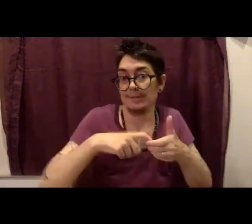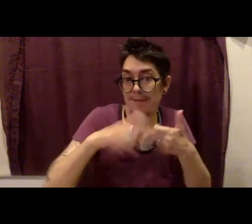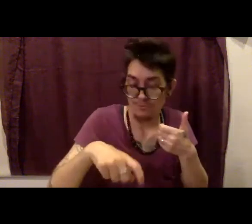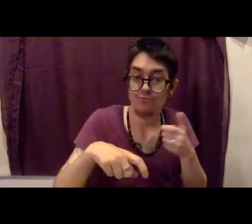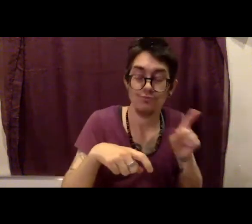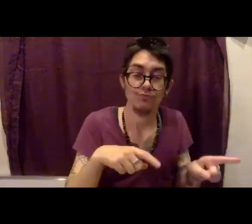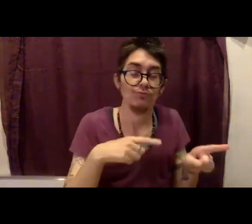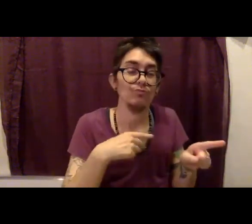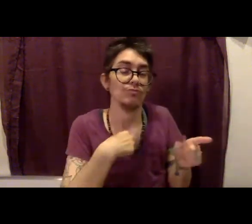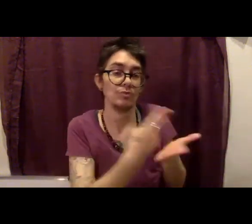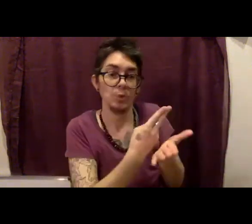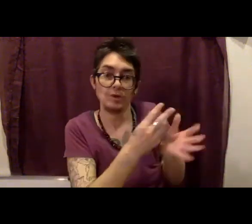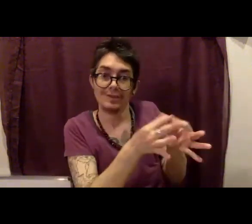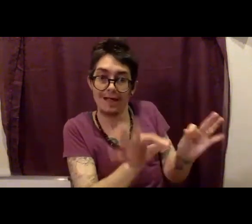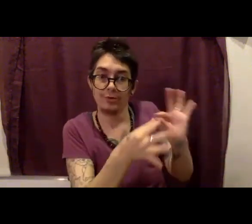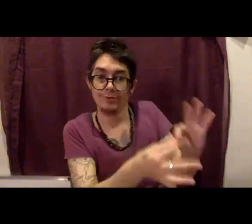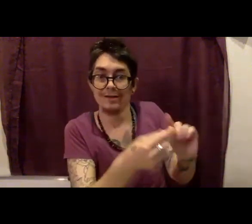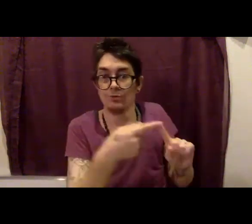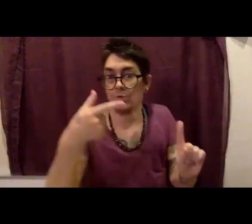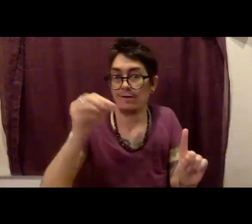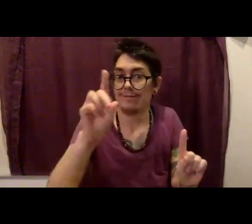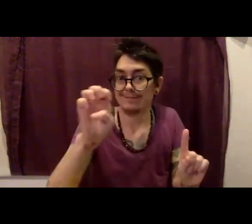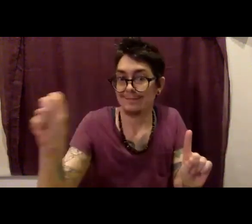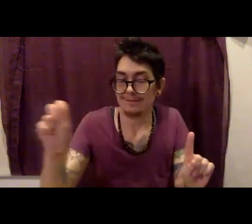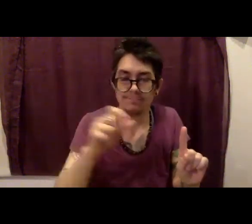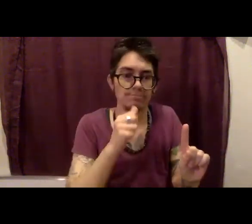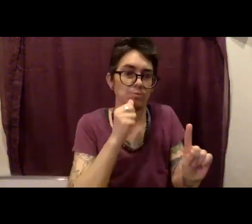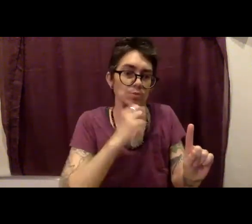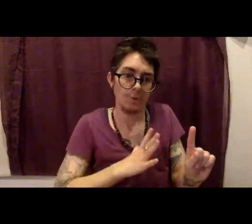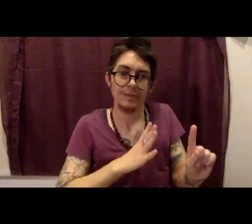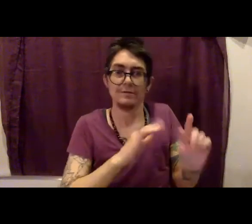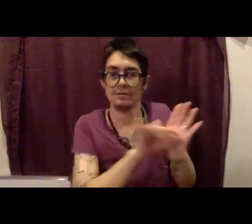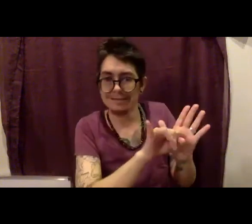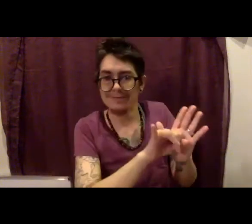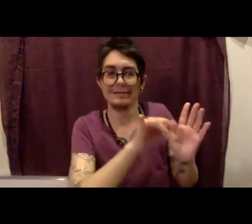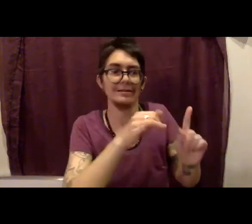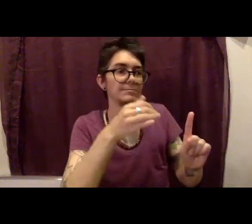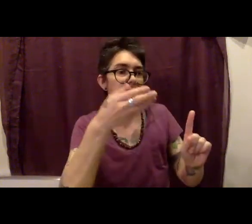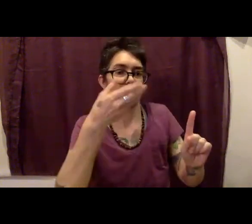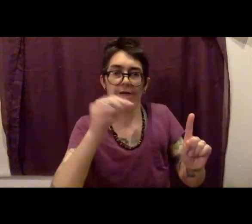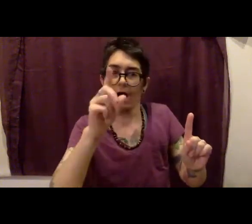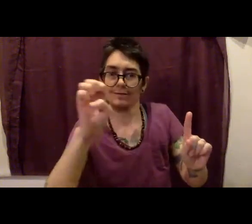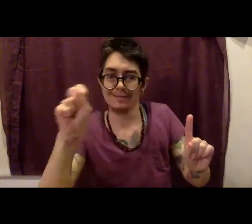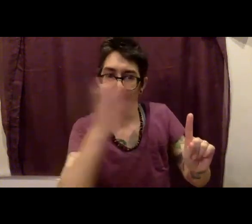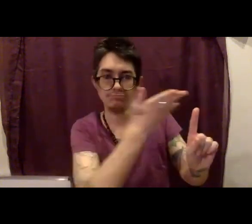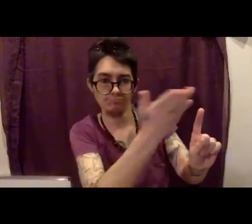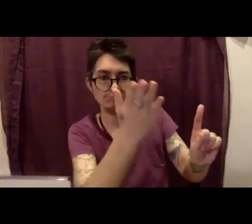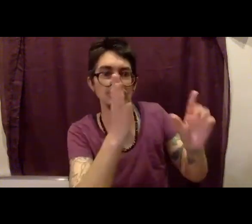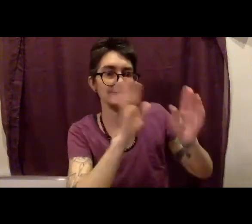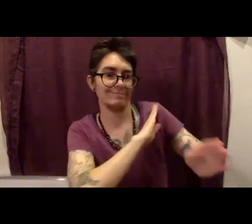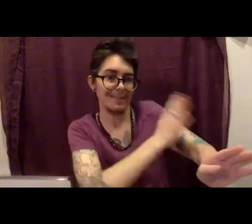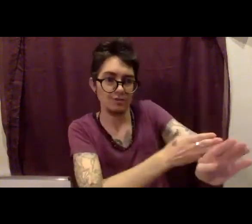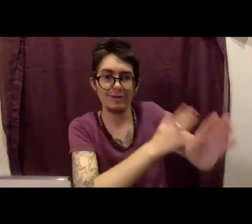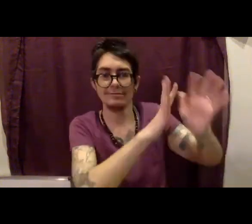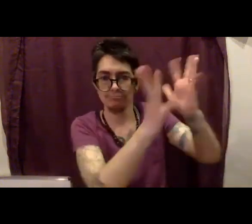My experience was when I first came out, I used language, I was woman